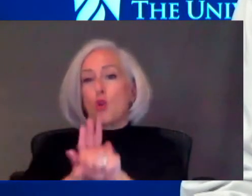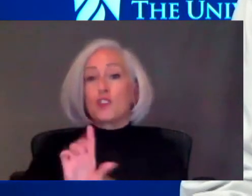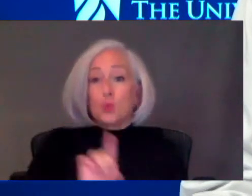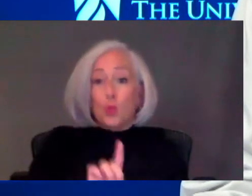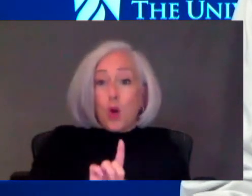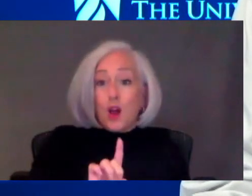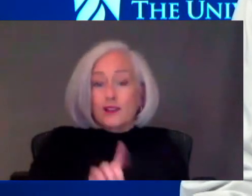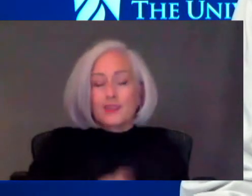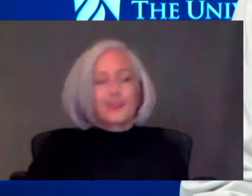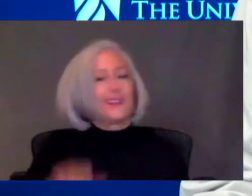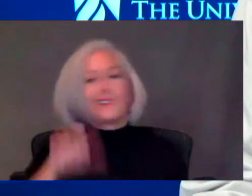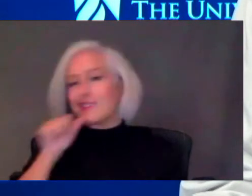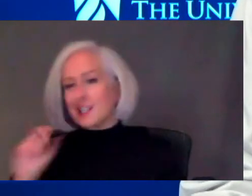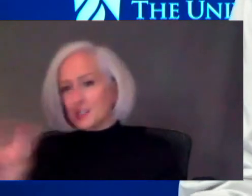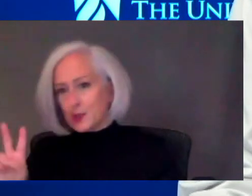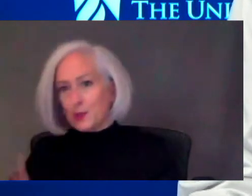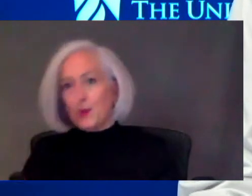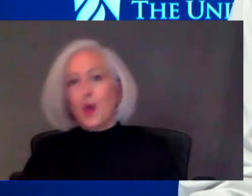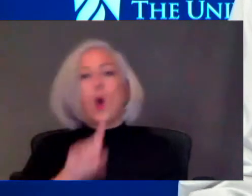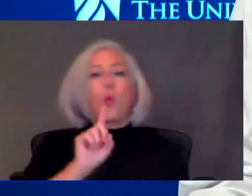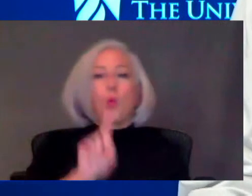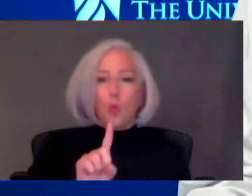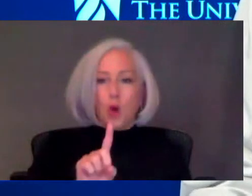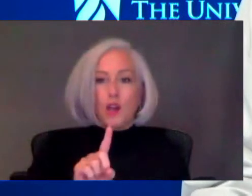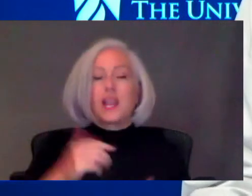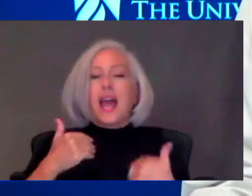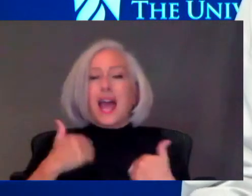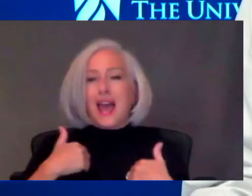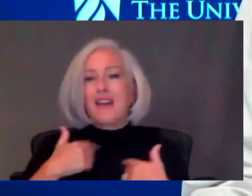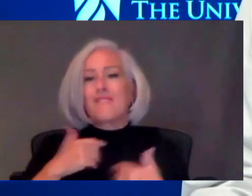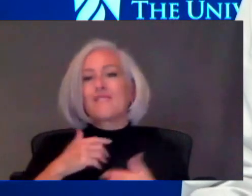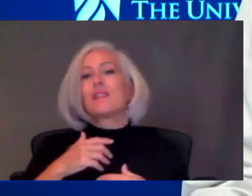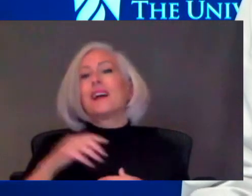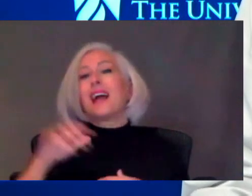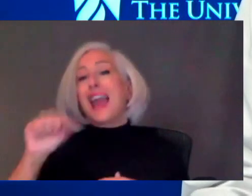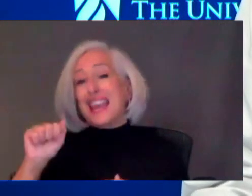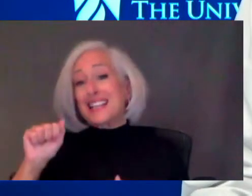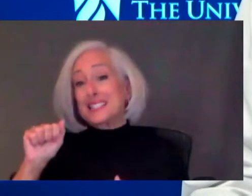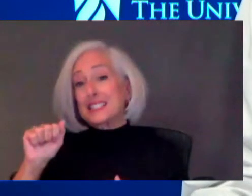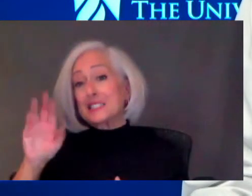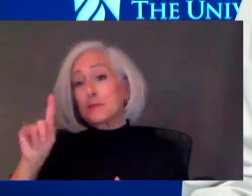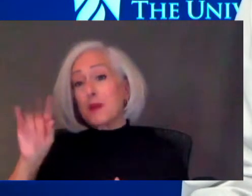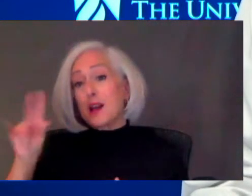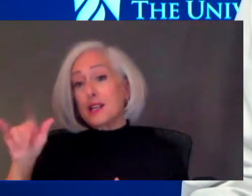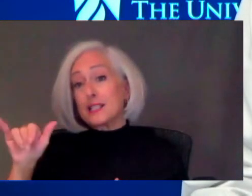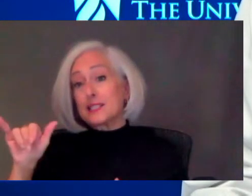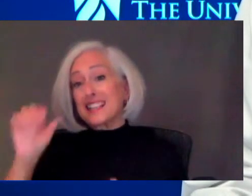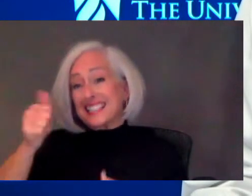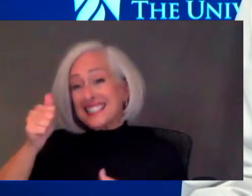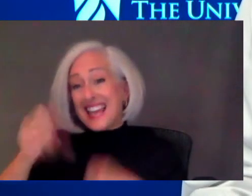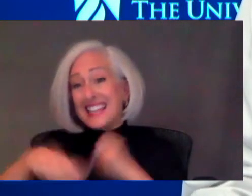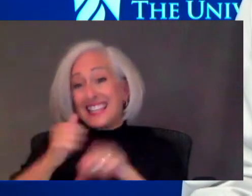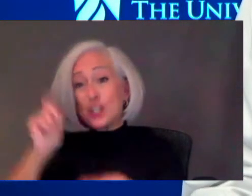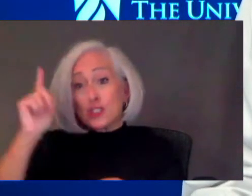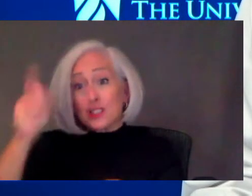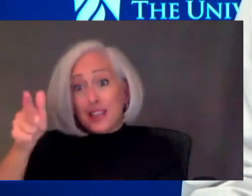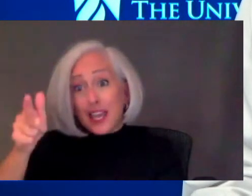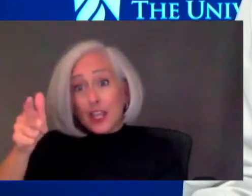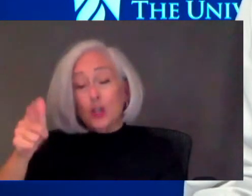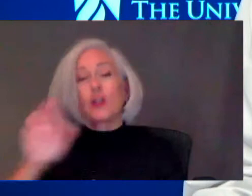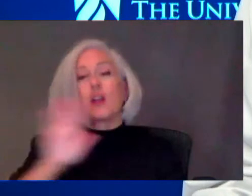Regeneron is manufacturer of one of the monoclonal antibody mixtures that we use. So they make a